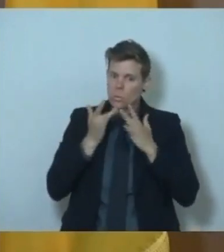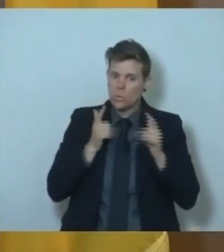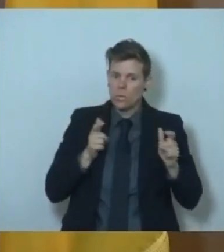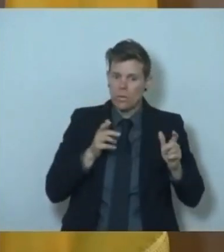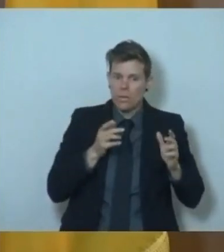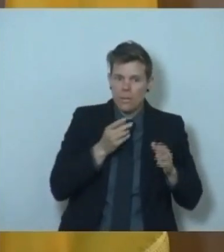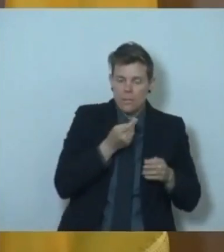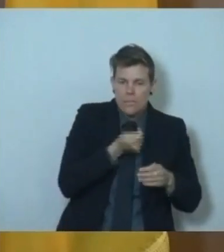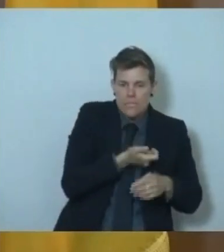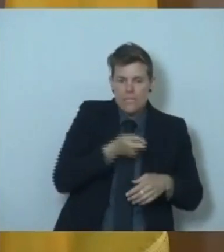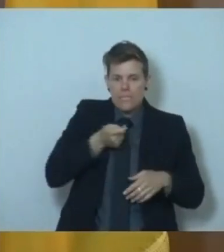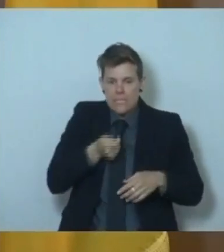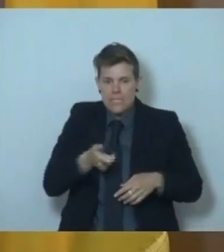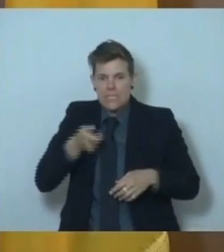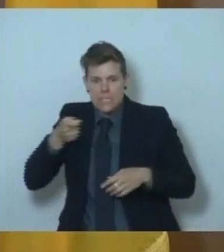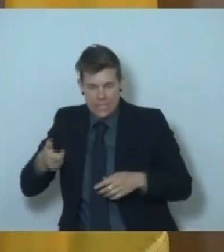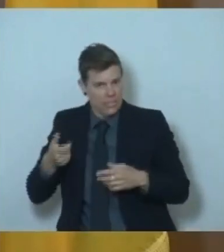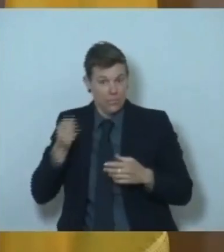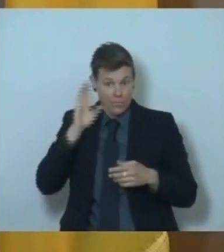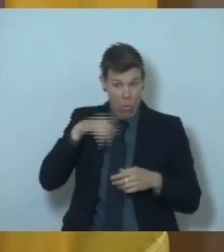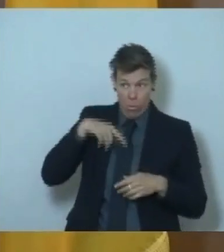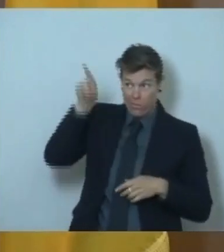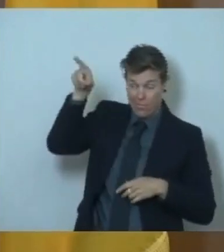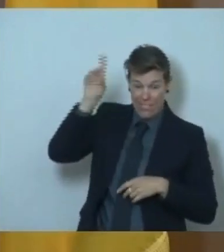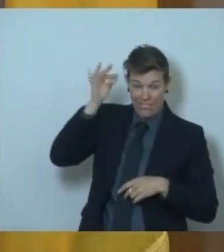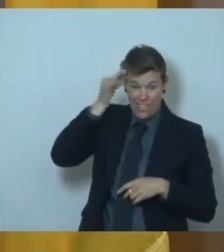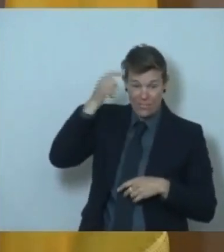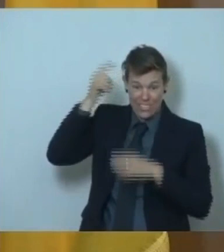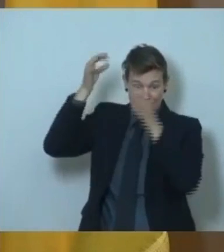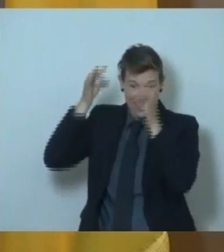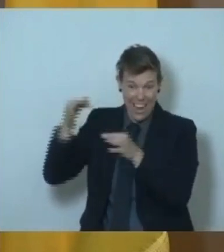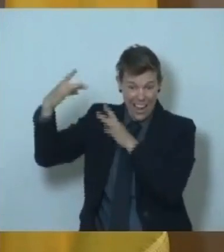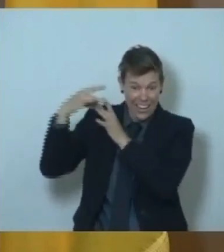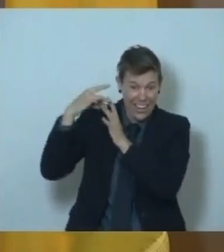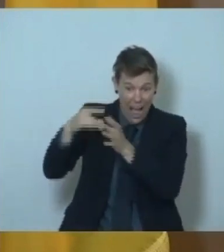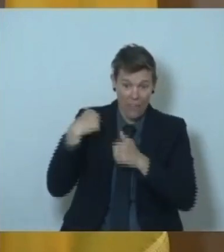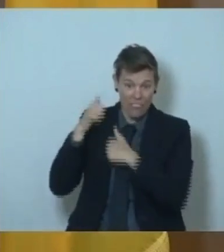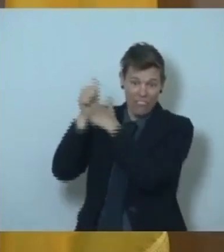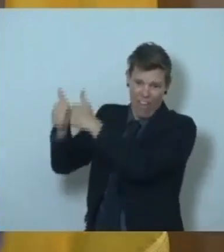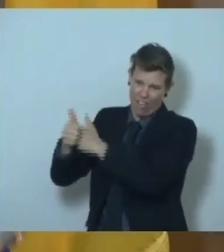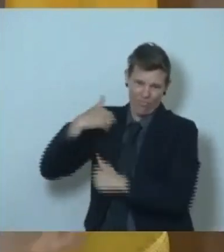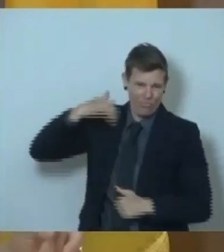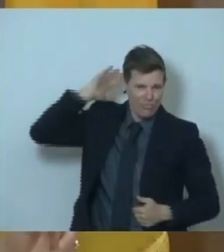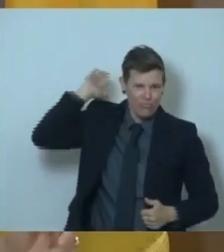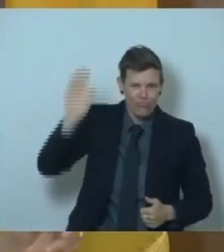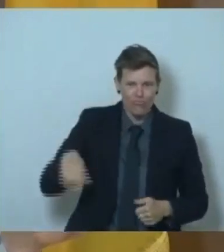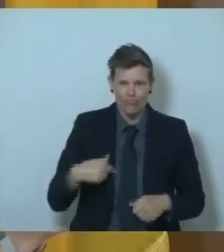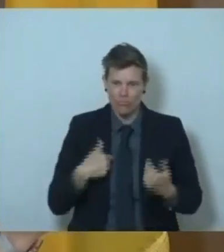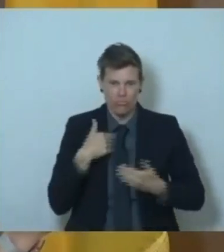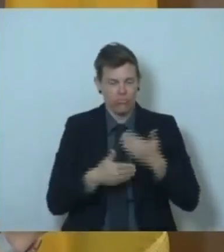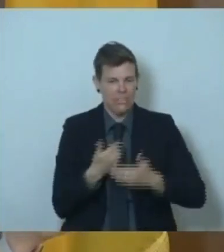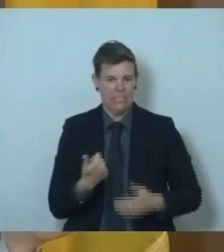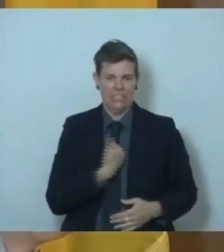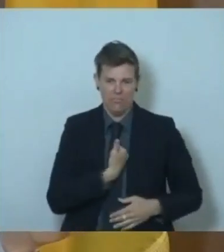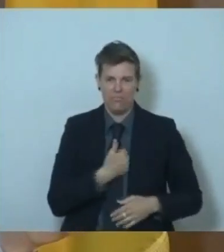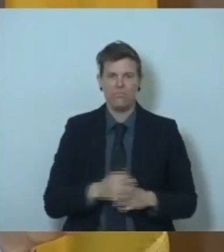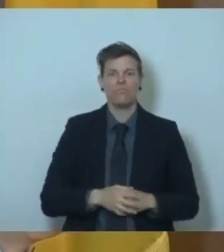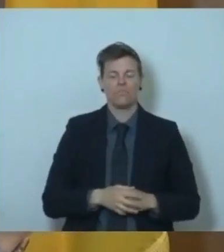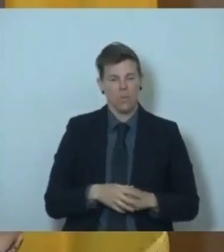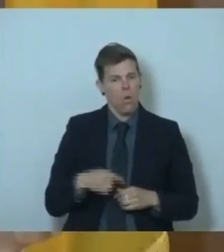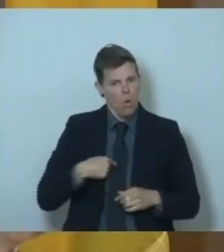level. So do we learn things along the way? Always. If you're not learning and you don't have experts on either